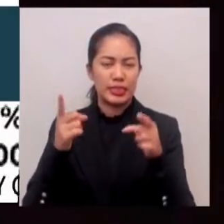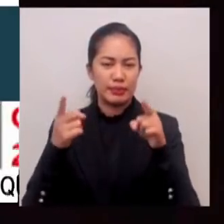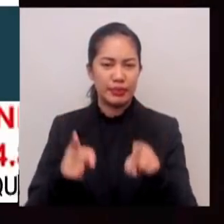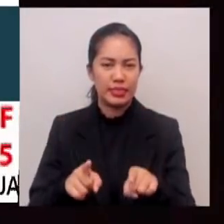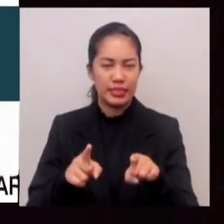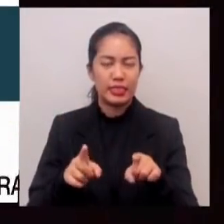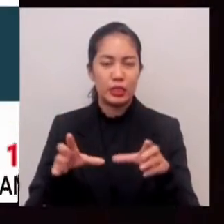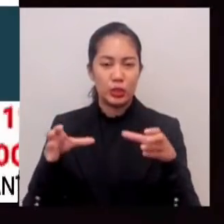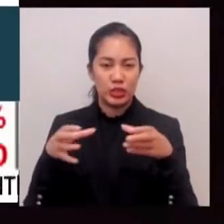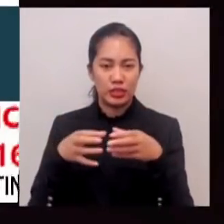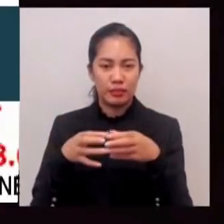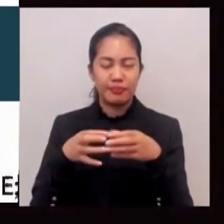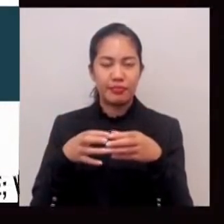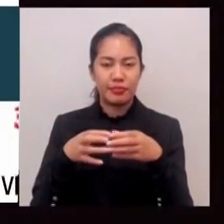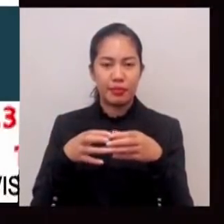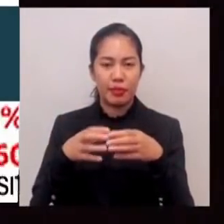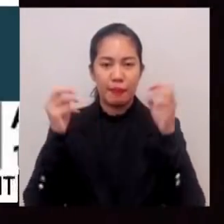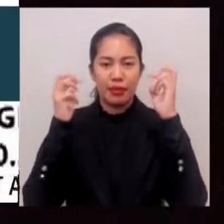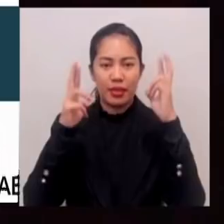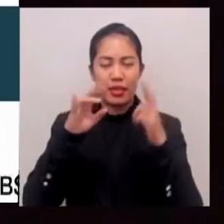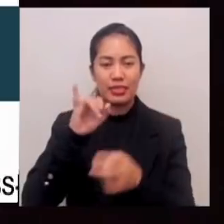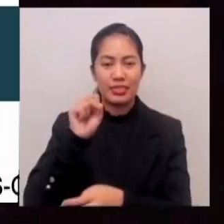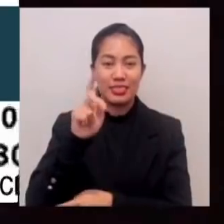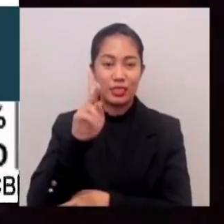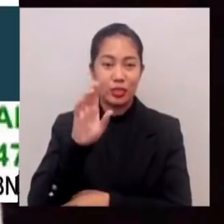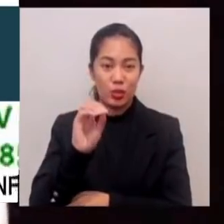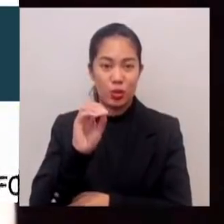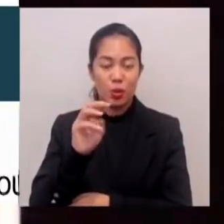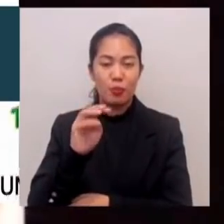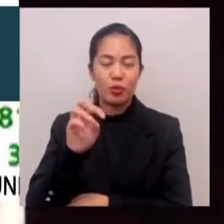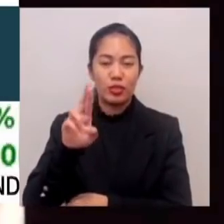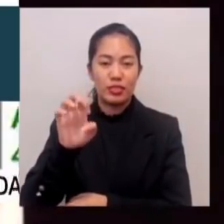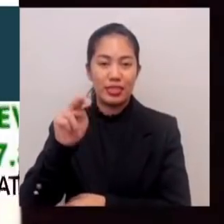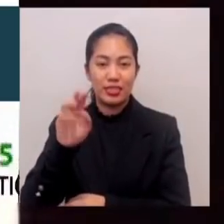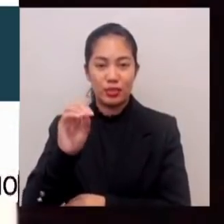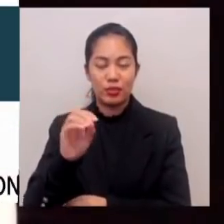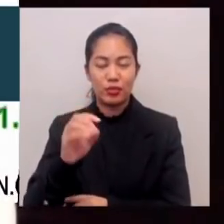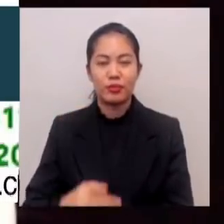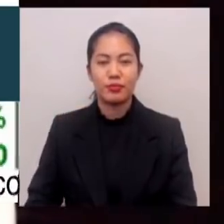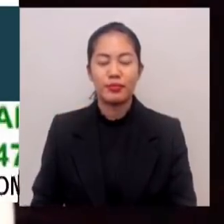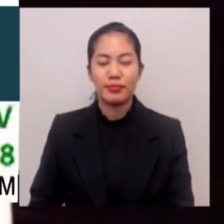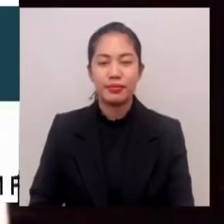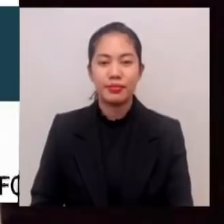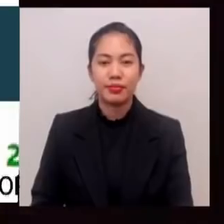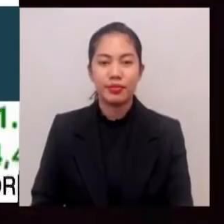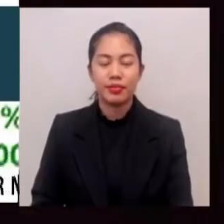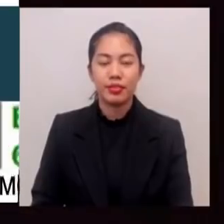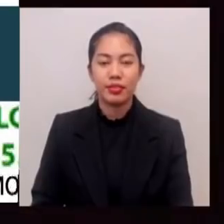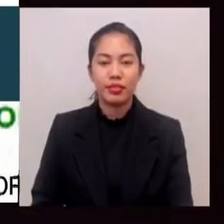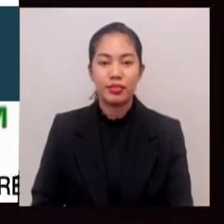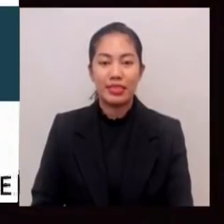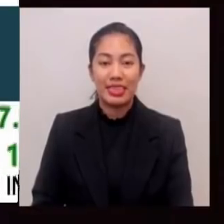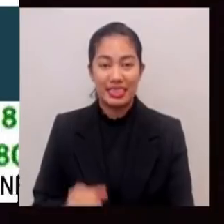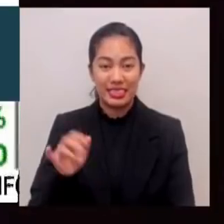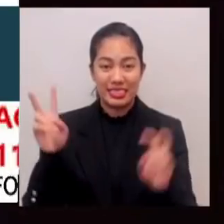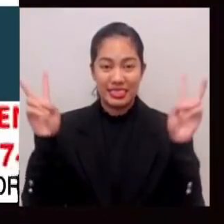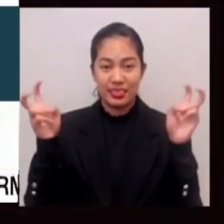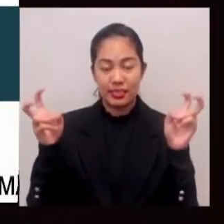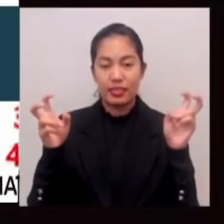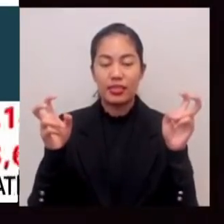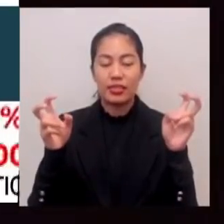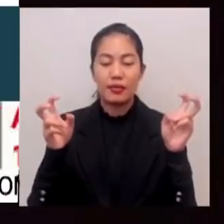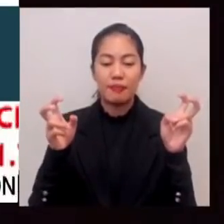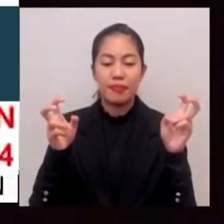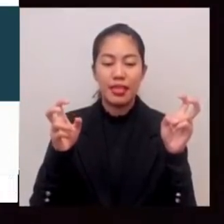Mayor Isko Moreno, and then you talk about, you know, that this is a problem not exclusive